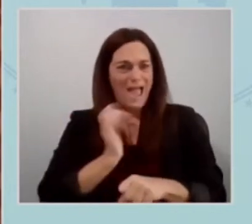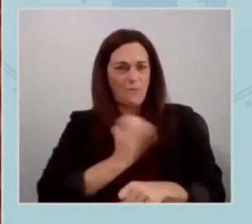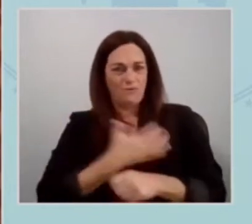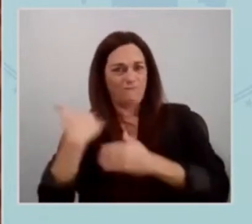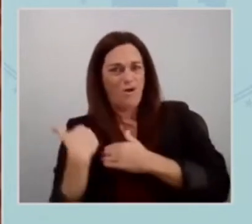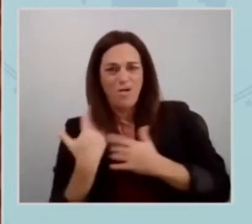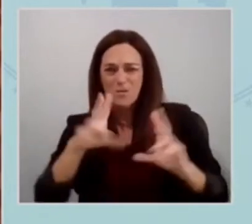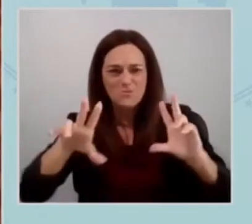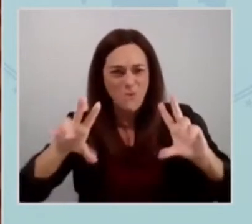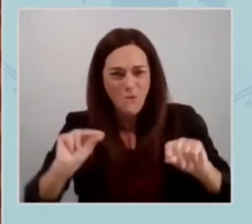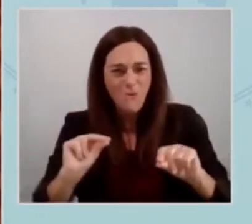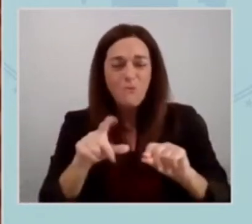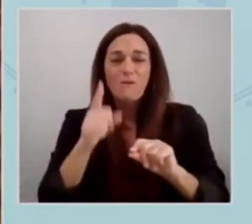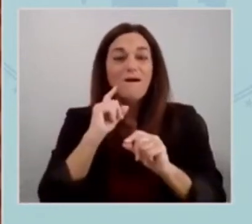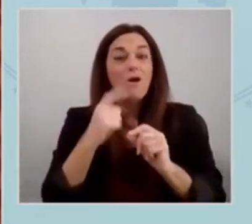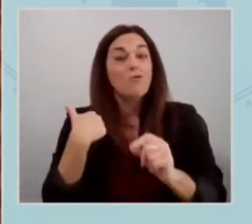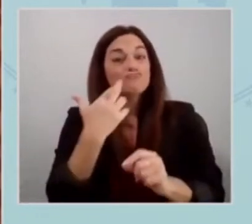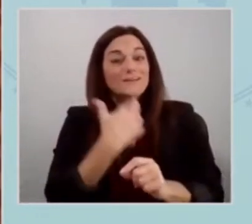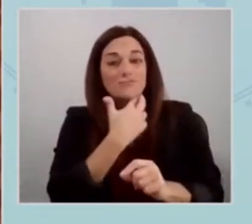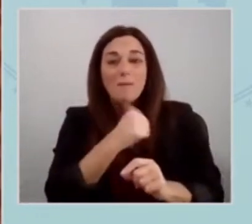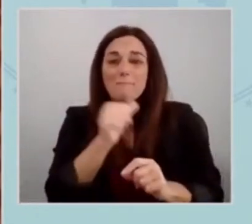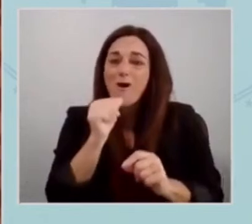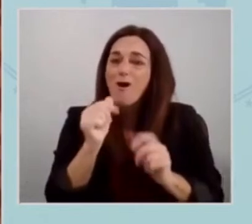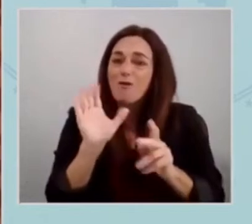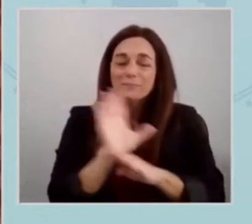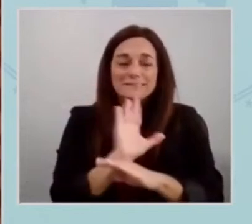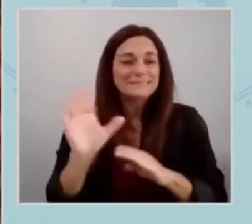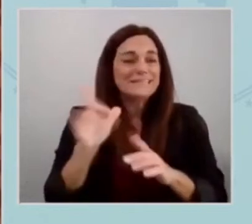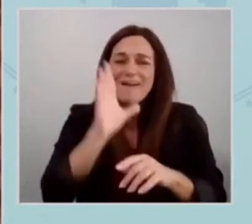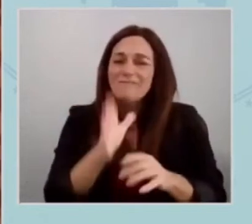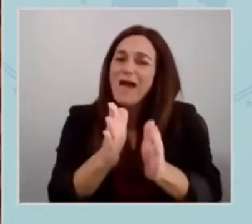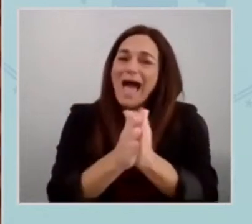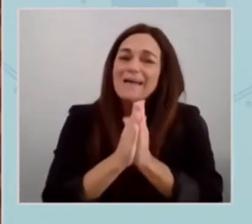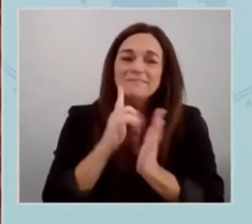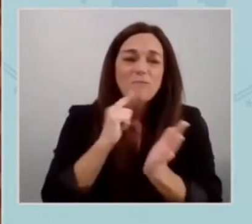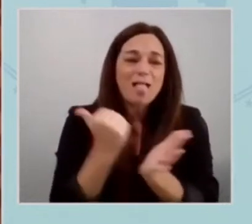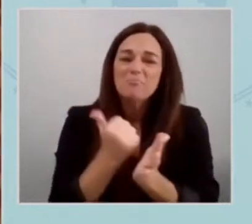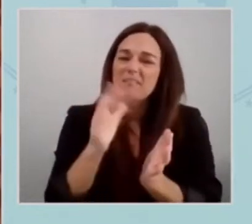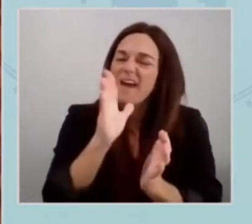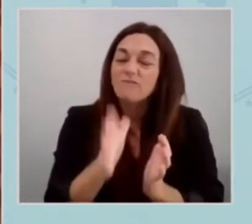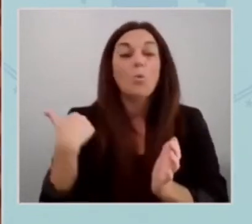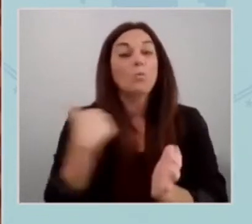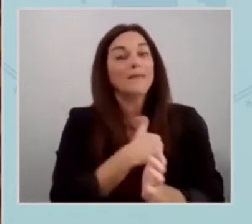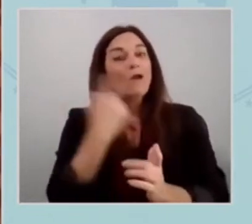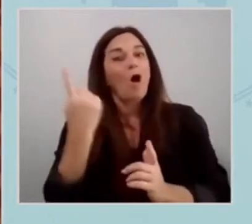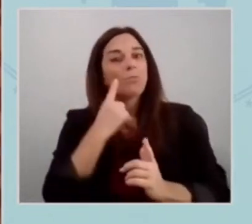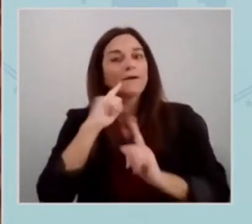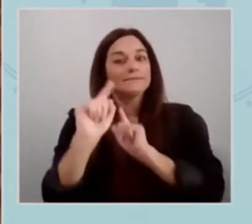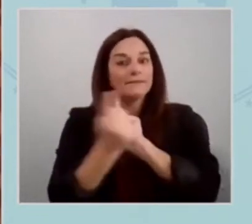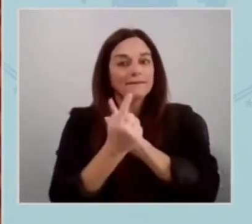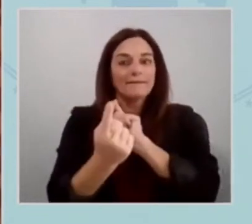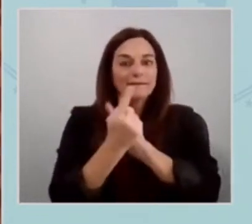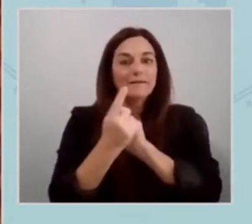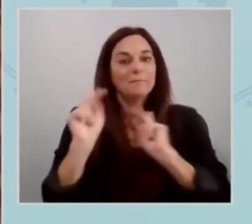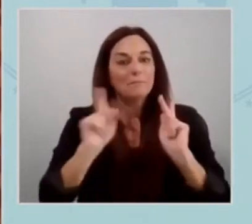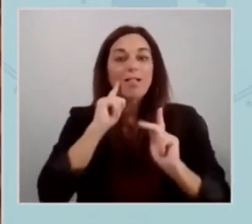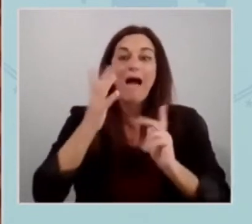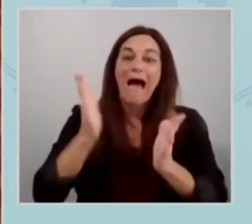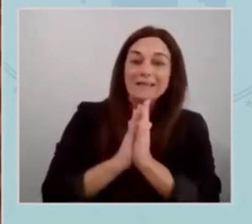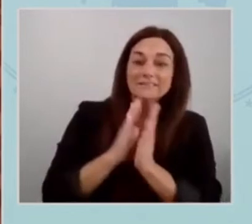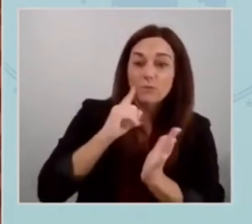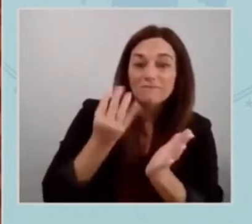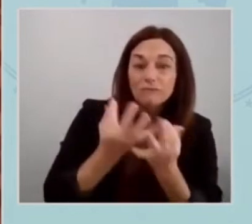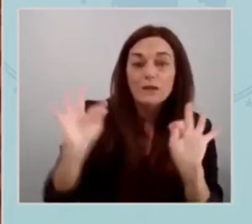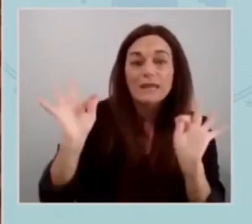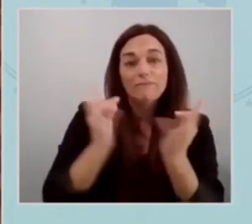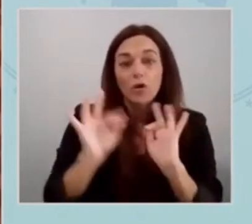disease that we didn't bring on. As an industry, restaurant and bars have never asked for a handout. We are always the